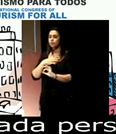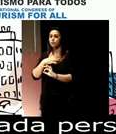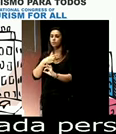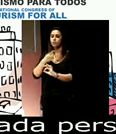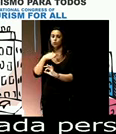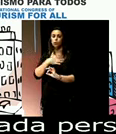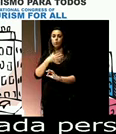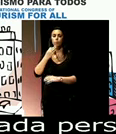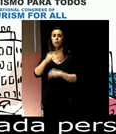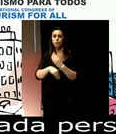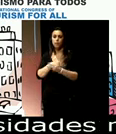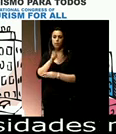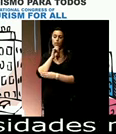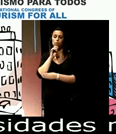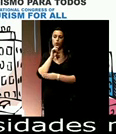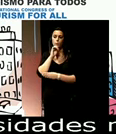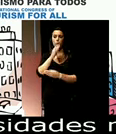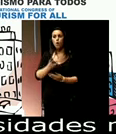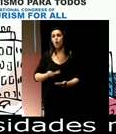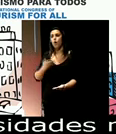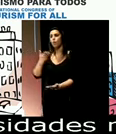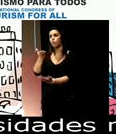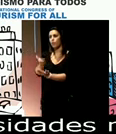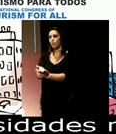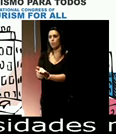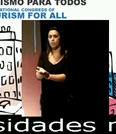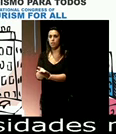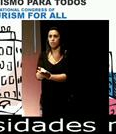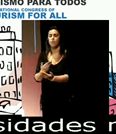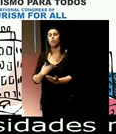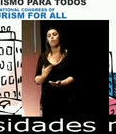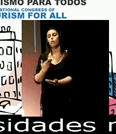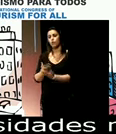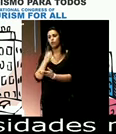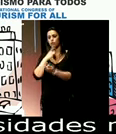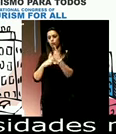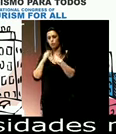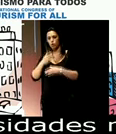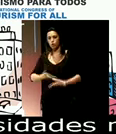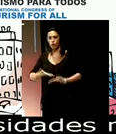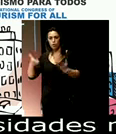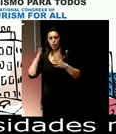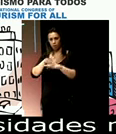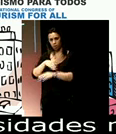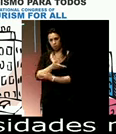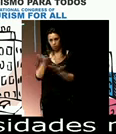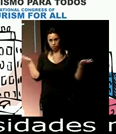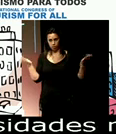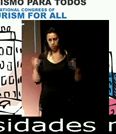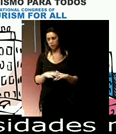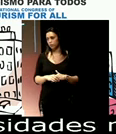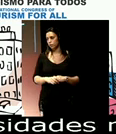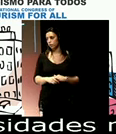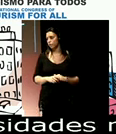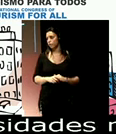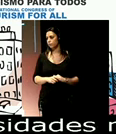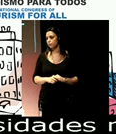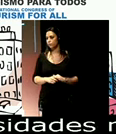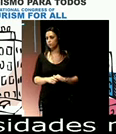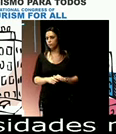Provide a reliable information in order to put each person with his needs and abilities in a position to